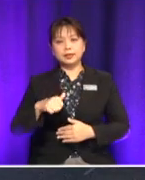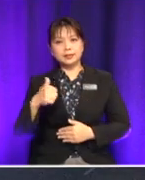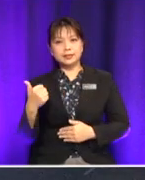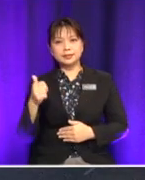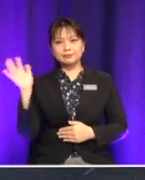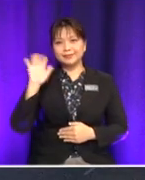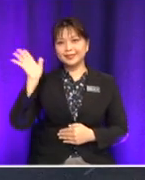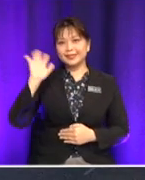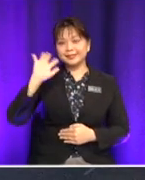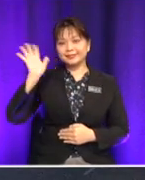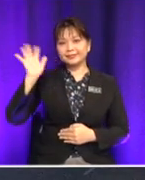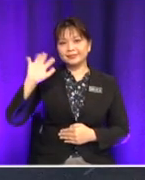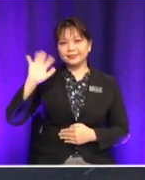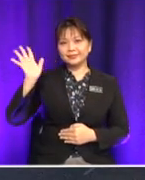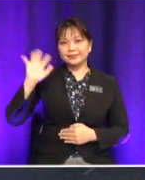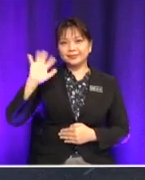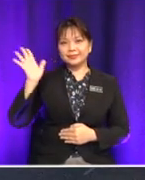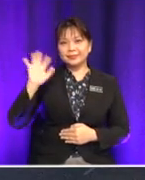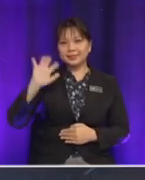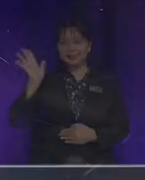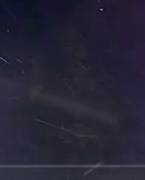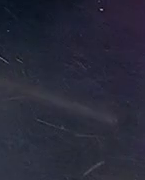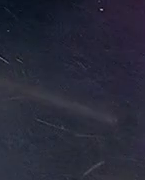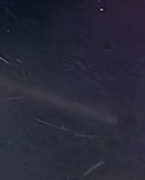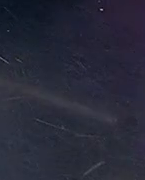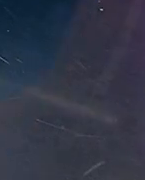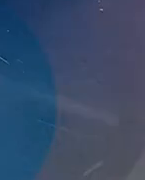guys. Bye. Thank you for watching. Bye.